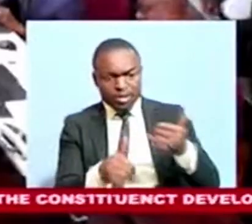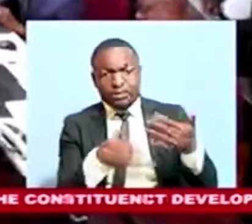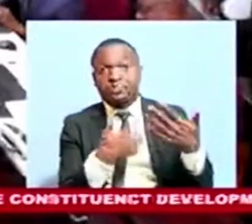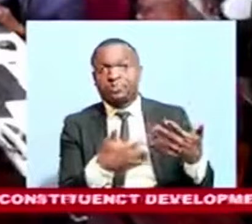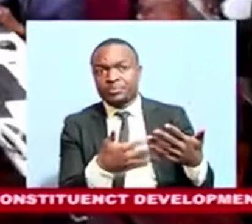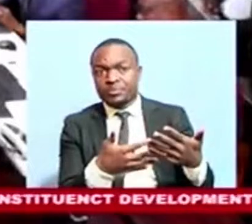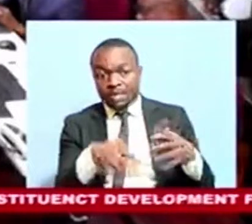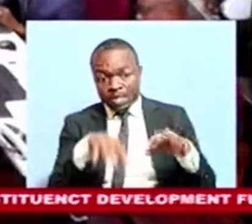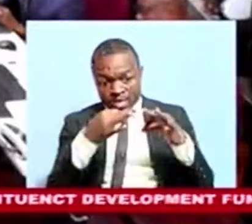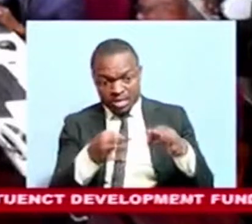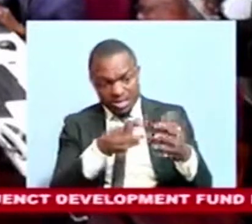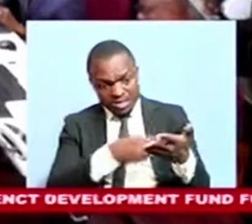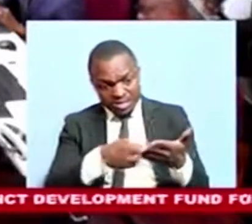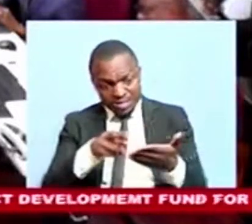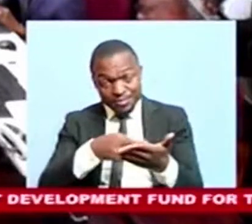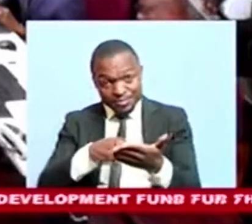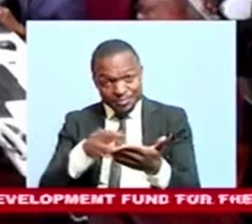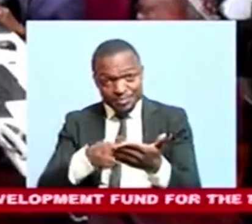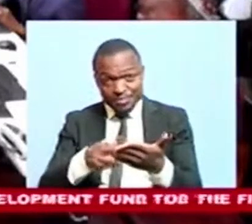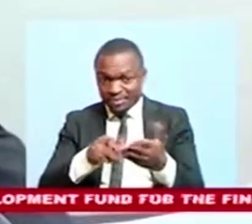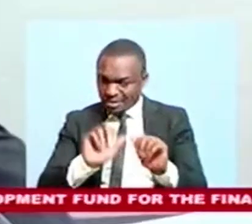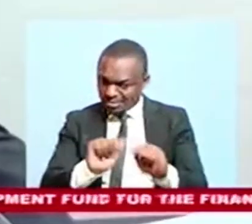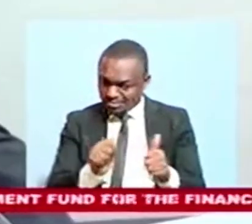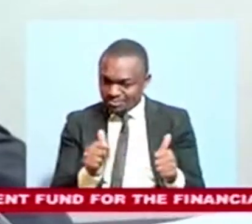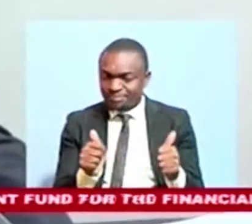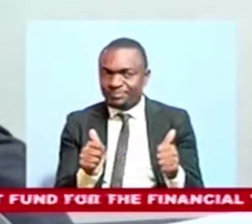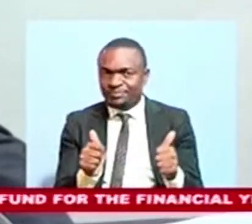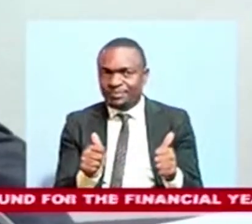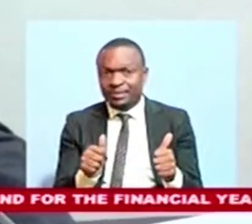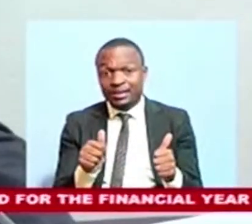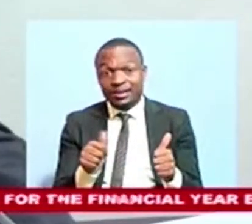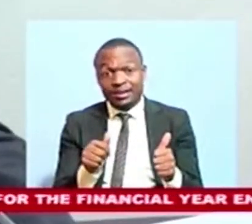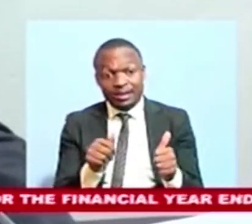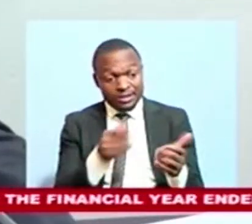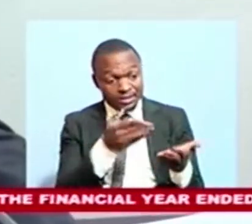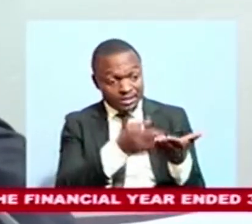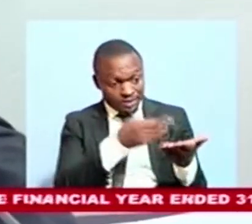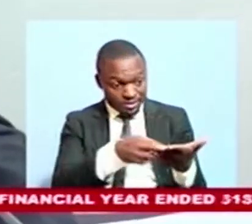if I read it carefully, it says,